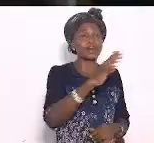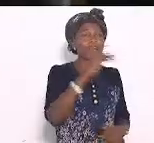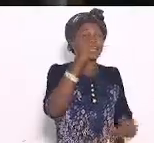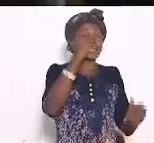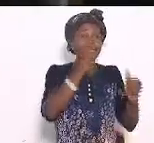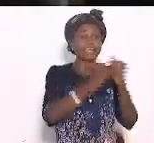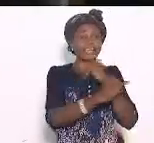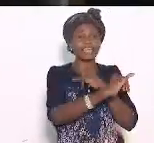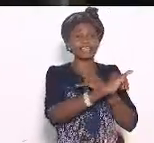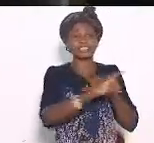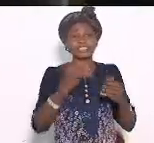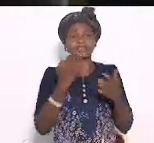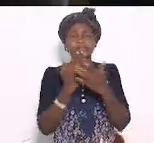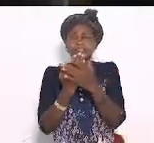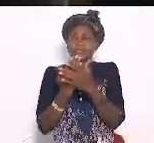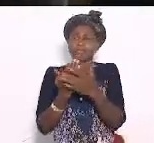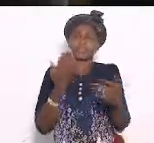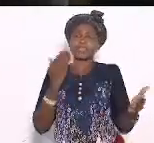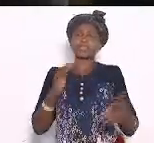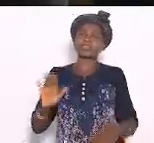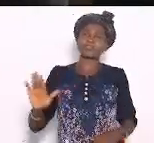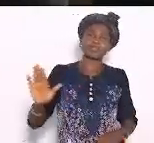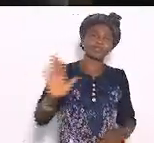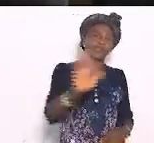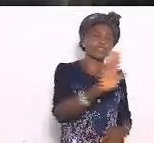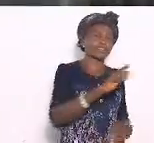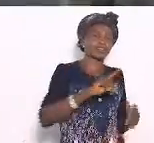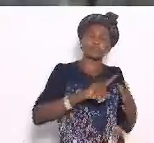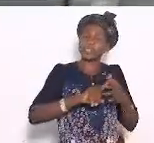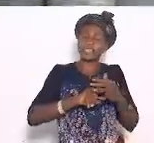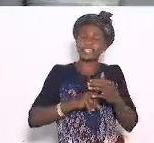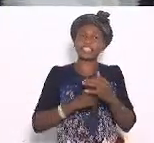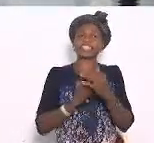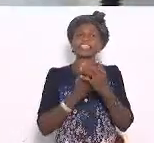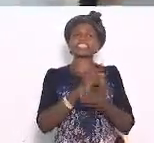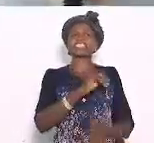your before your beginning before